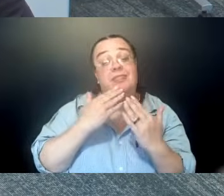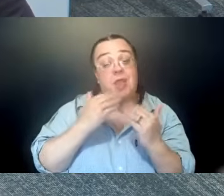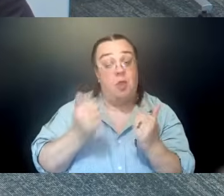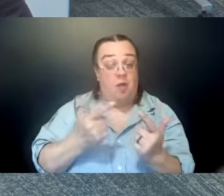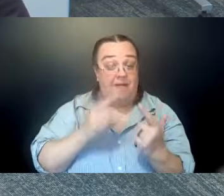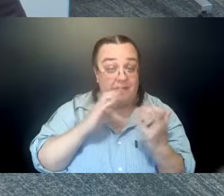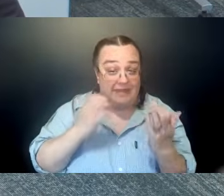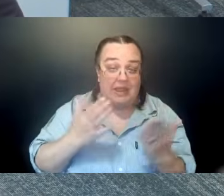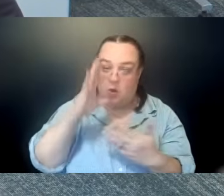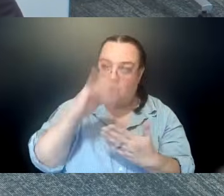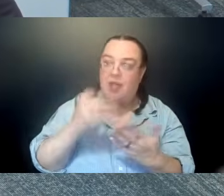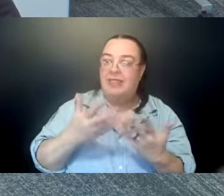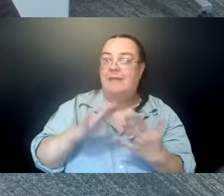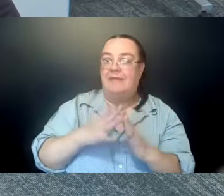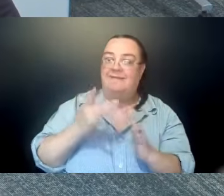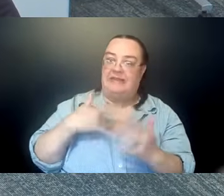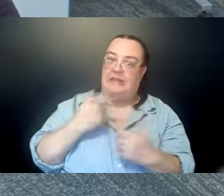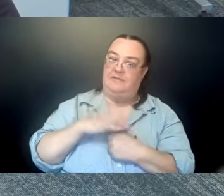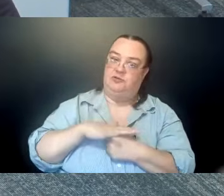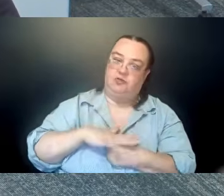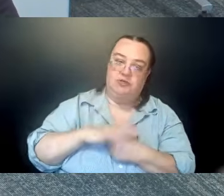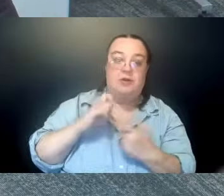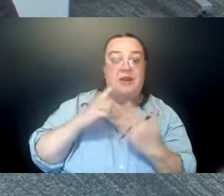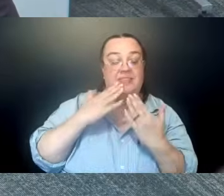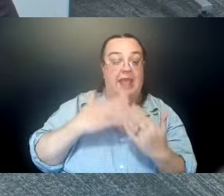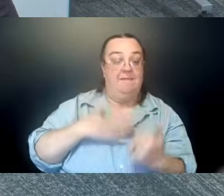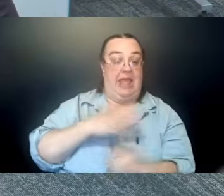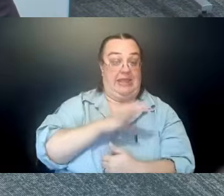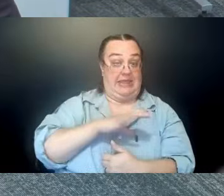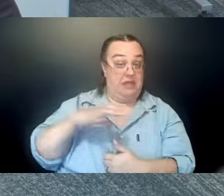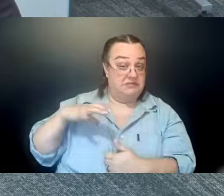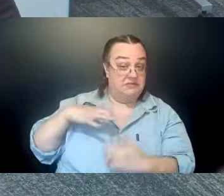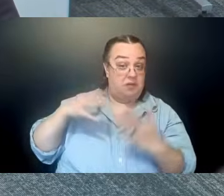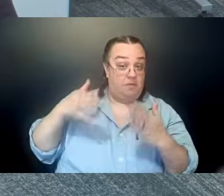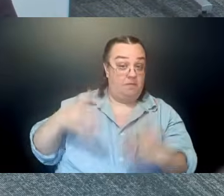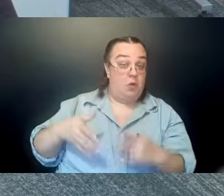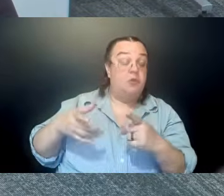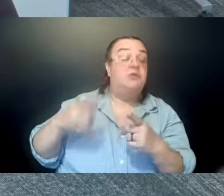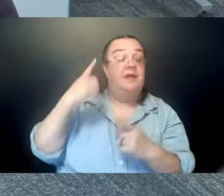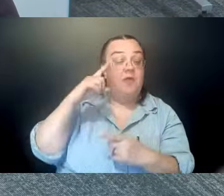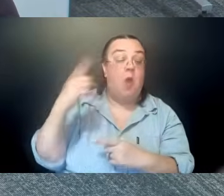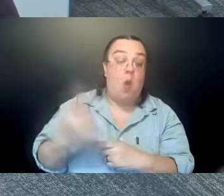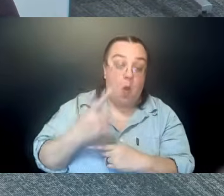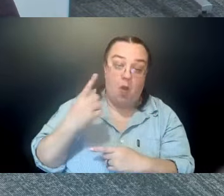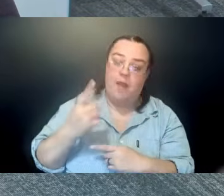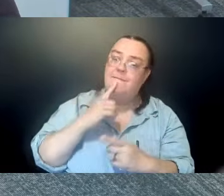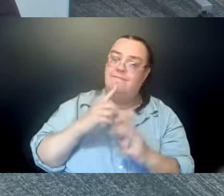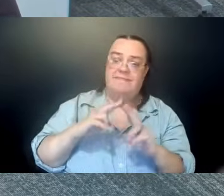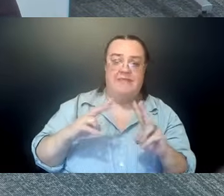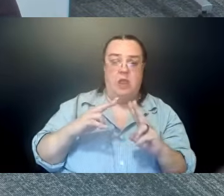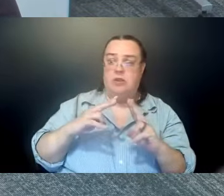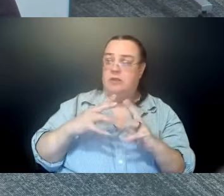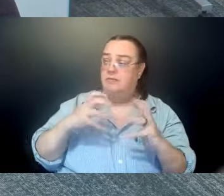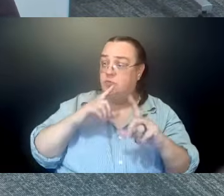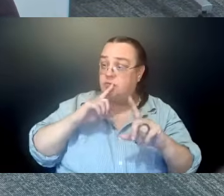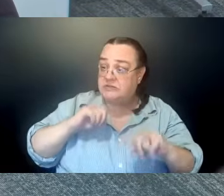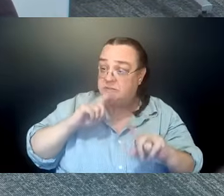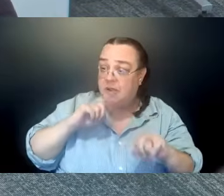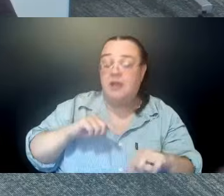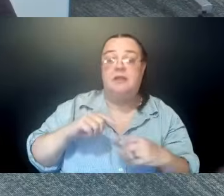things get tense. I want to thank specifically my council person for always being very responsive, great newsletters,